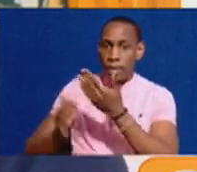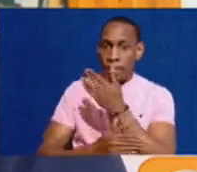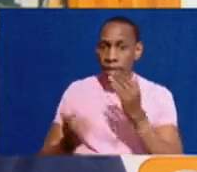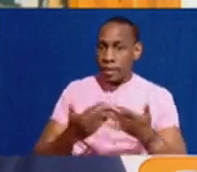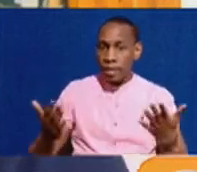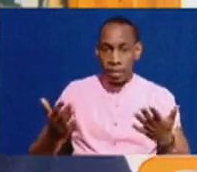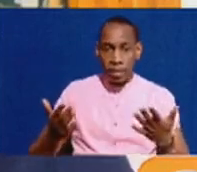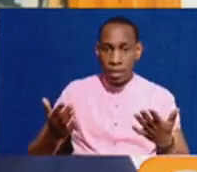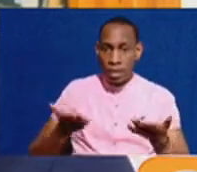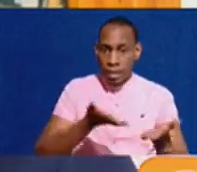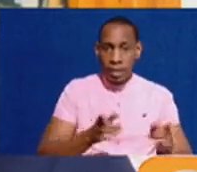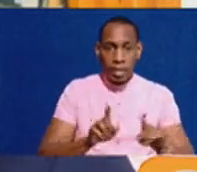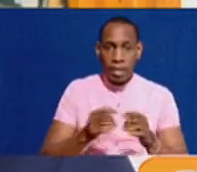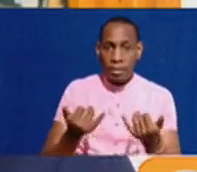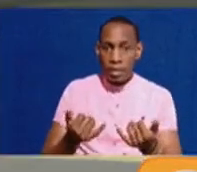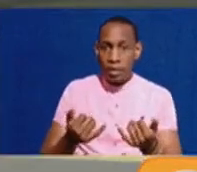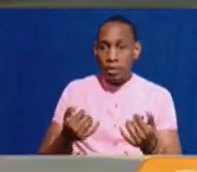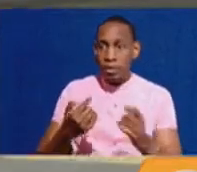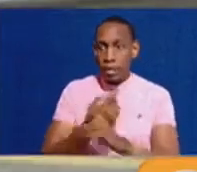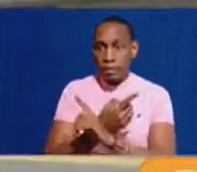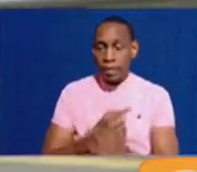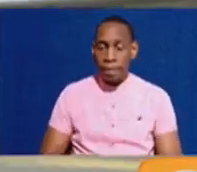us, then that's a contradiction. Eh?